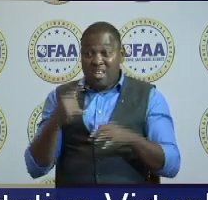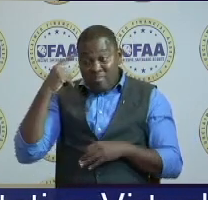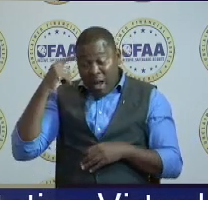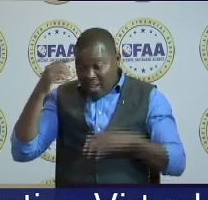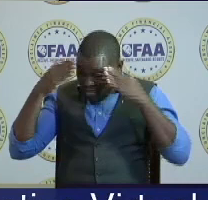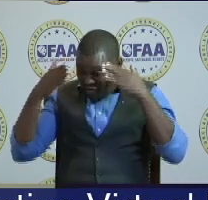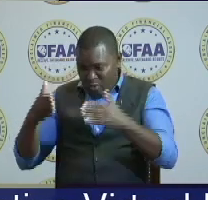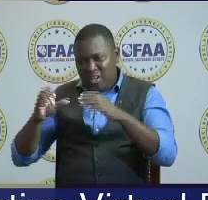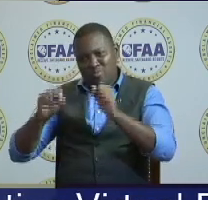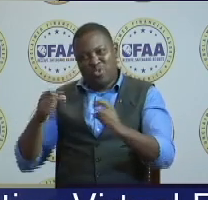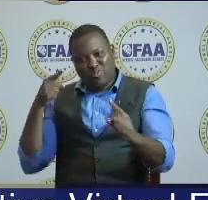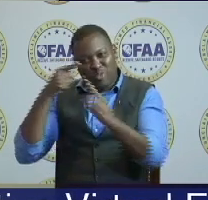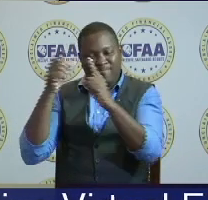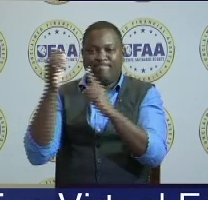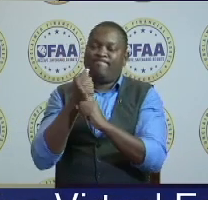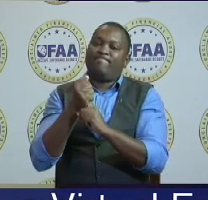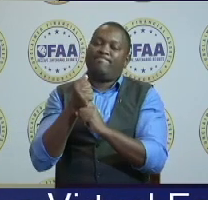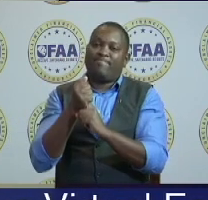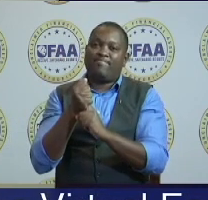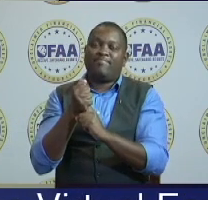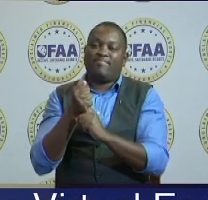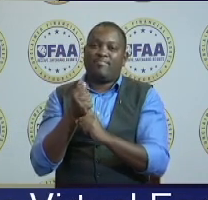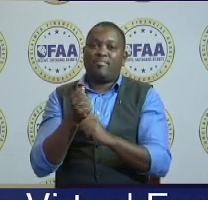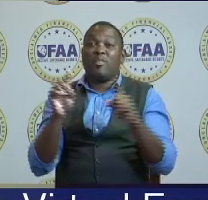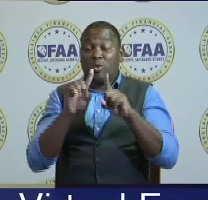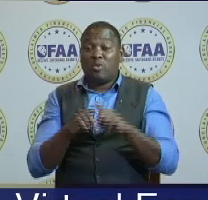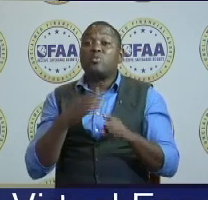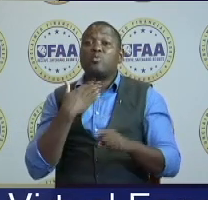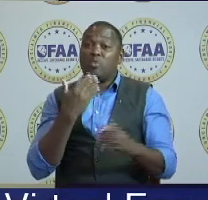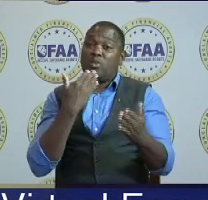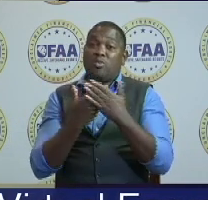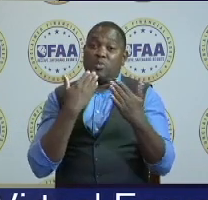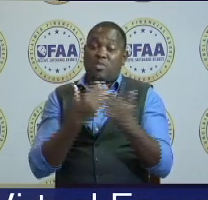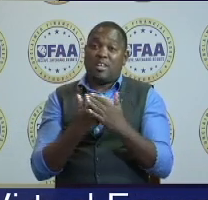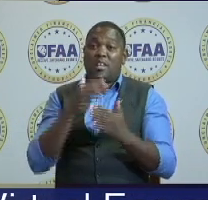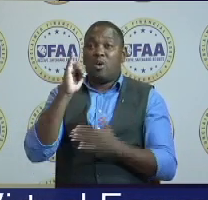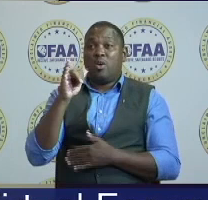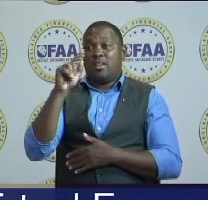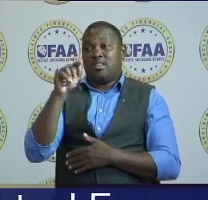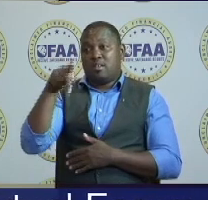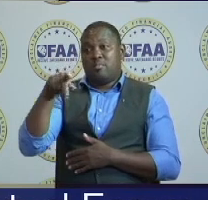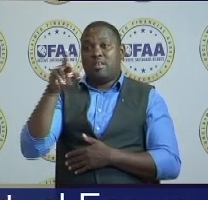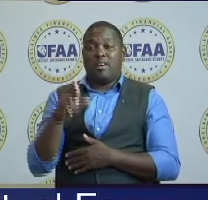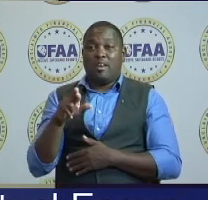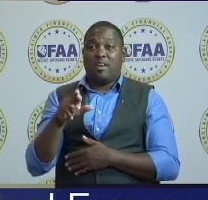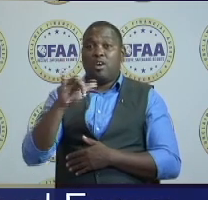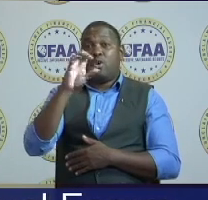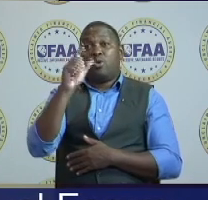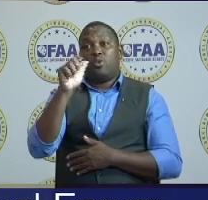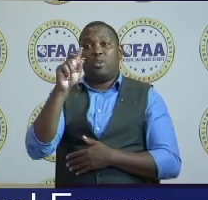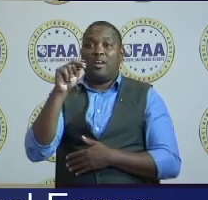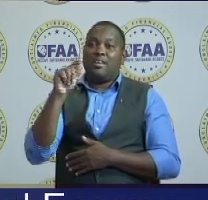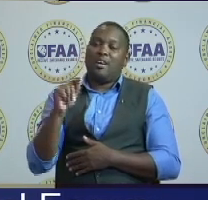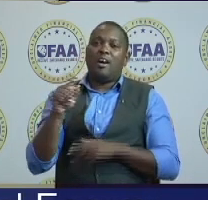achieve so much, especially what is going on around the world. We also like to acknowledge once again YTPR, that is Yolanda's team, and the tech